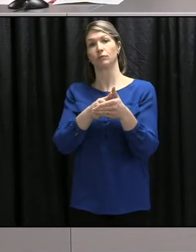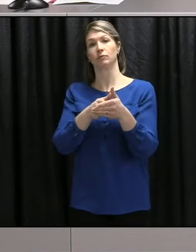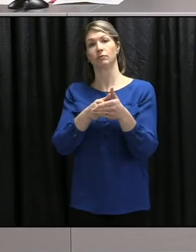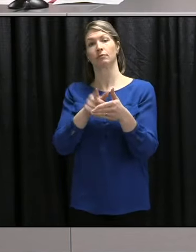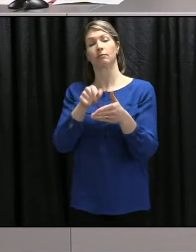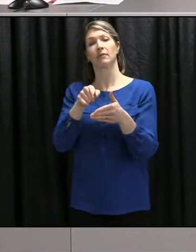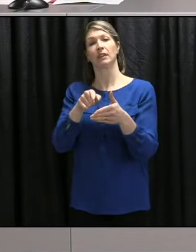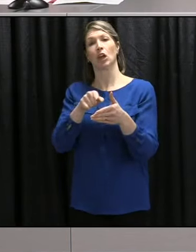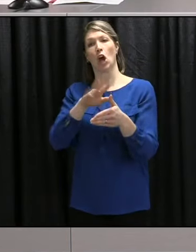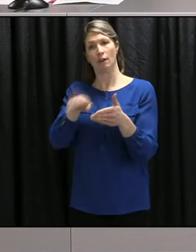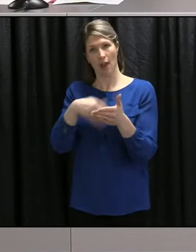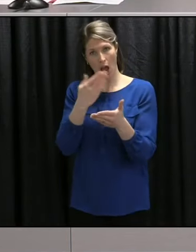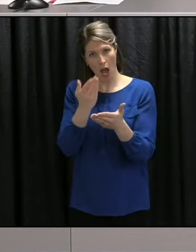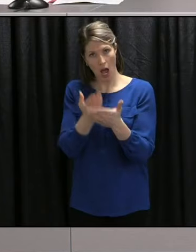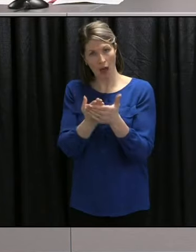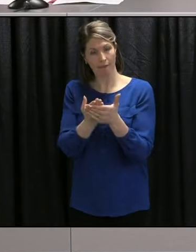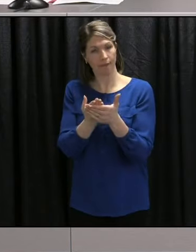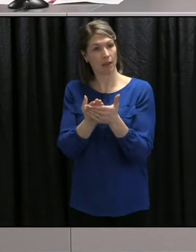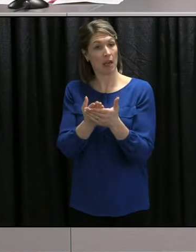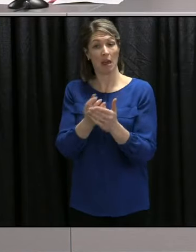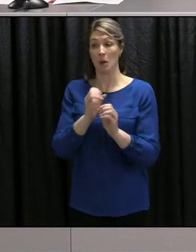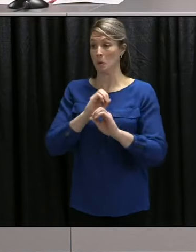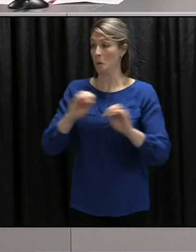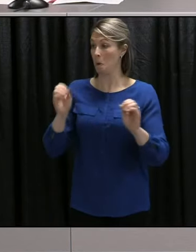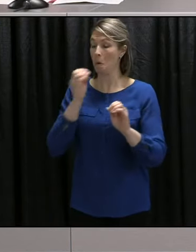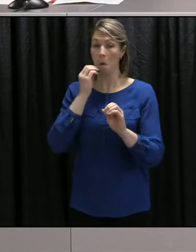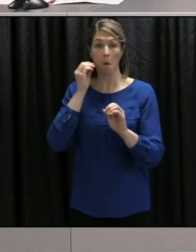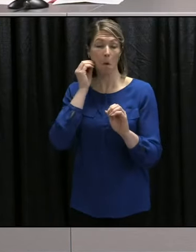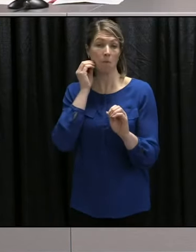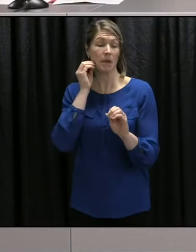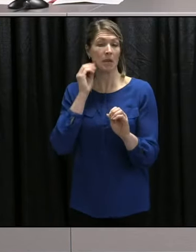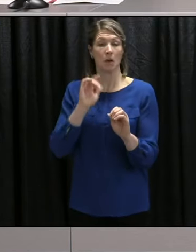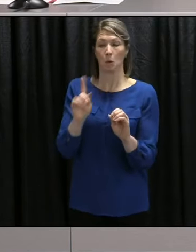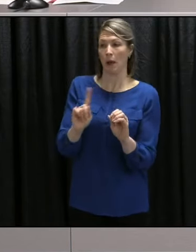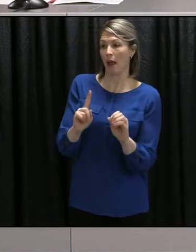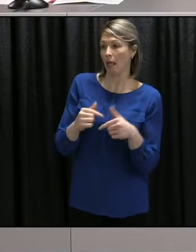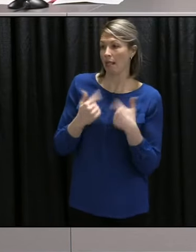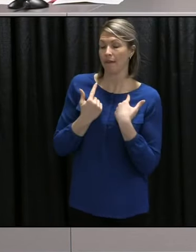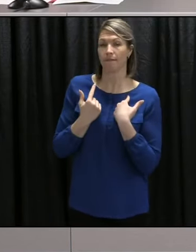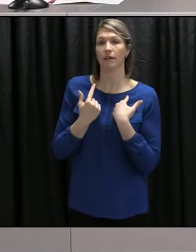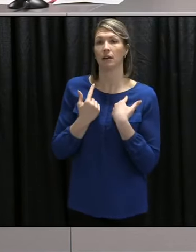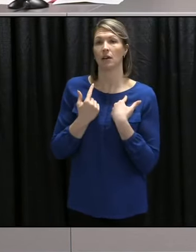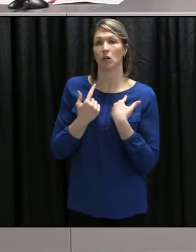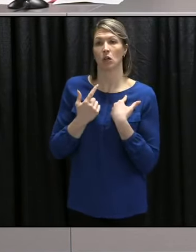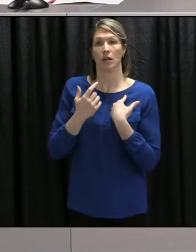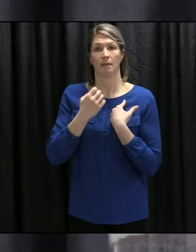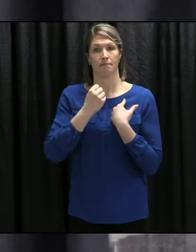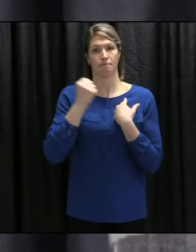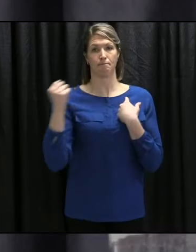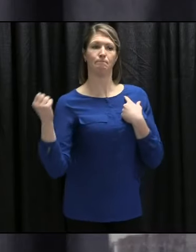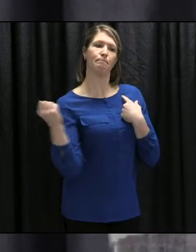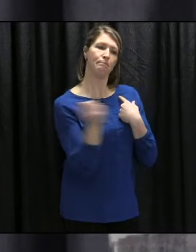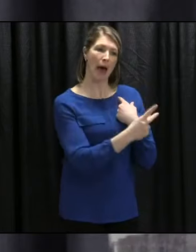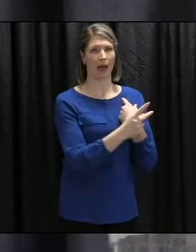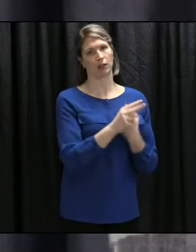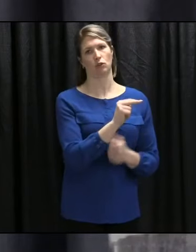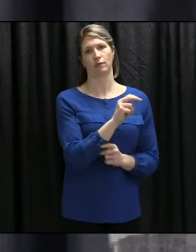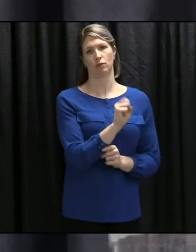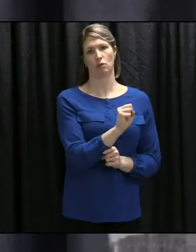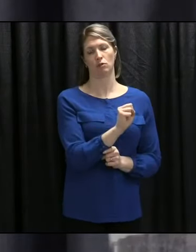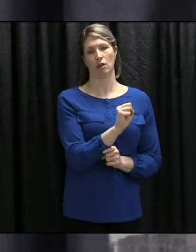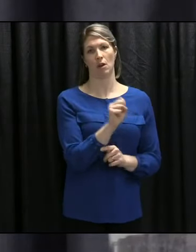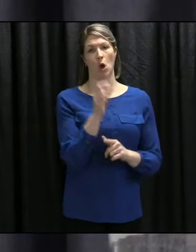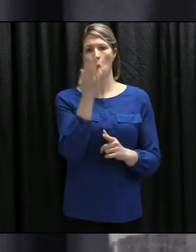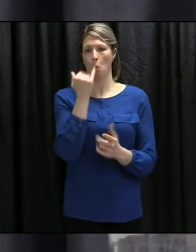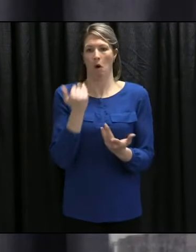Are cases like this common, and what's being done to provide housing in these cases? I'm not aware of anybody on our side who's